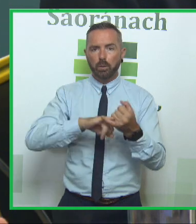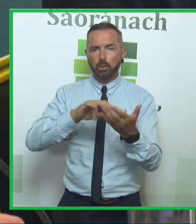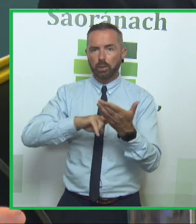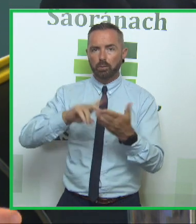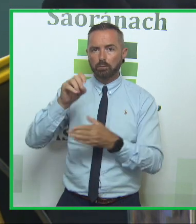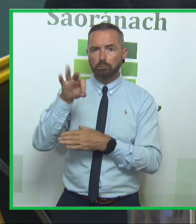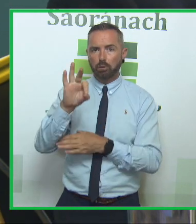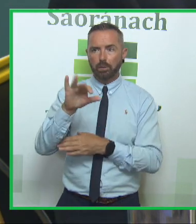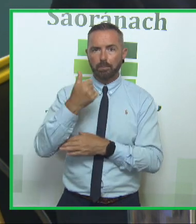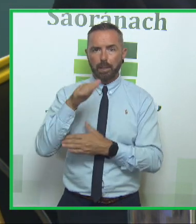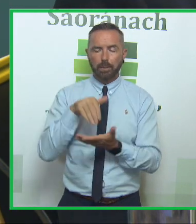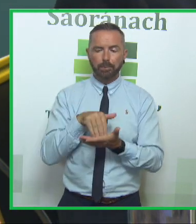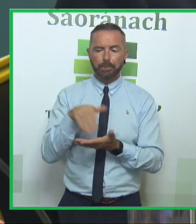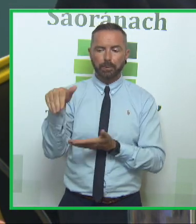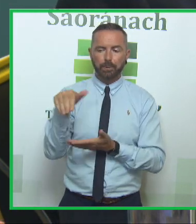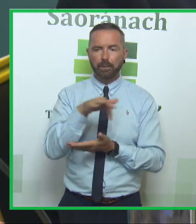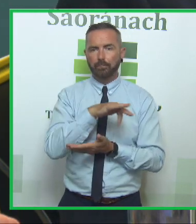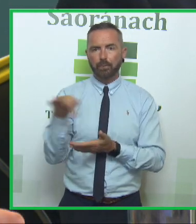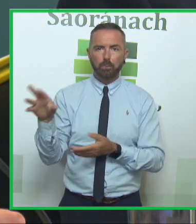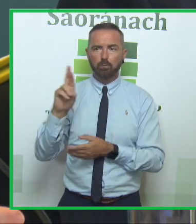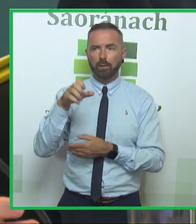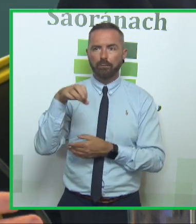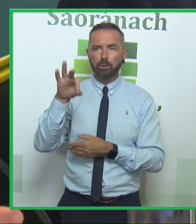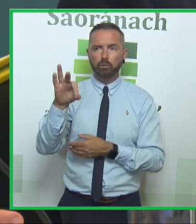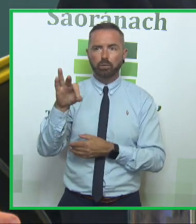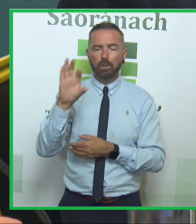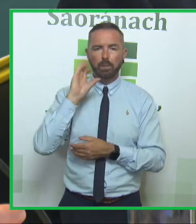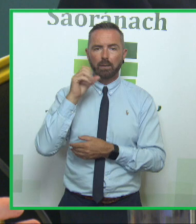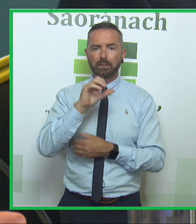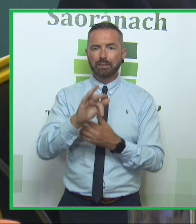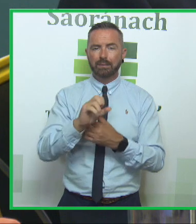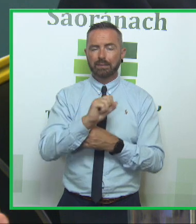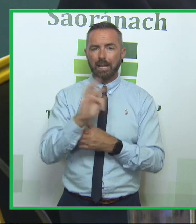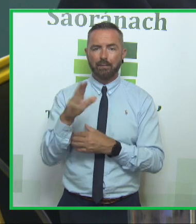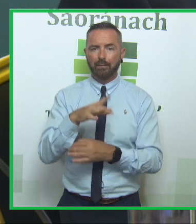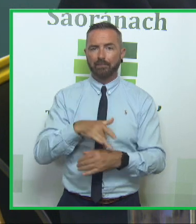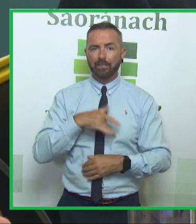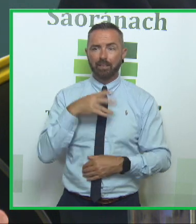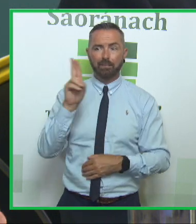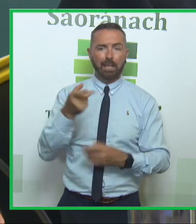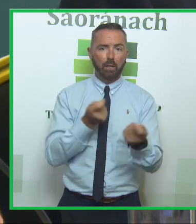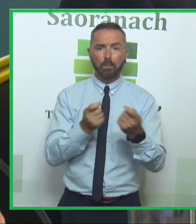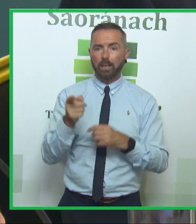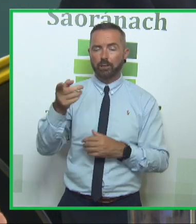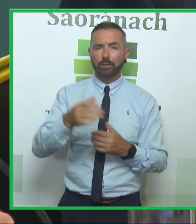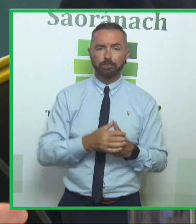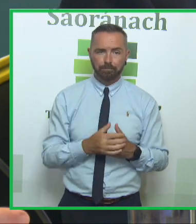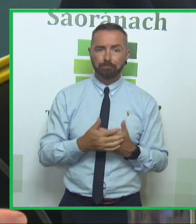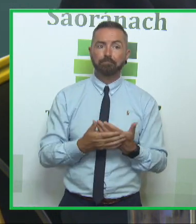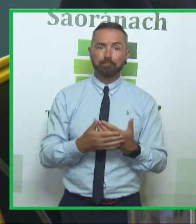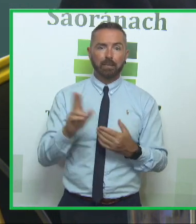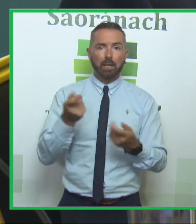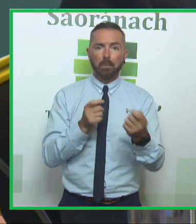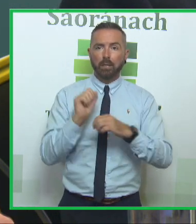drugs, she might be excluded from a refuge because the staff there don't feel able to manage her